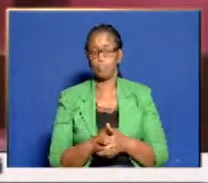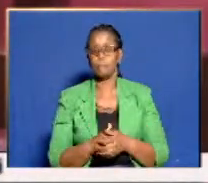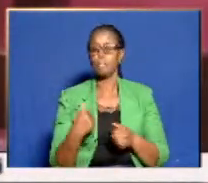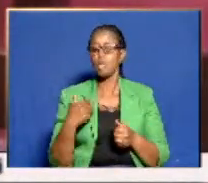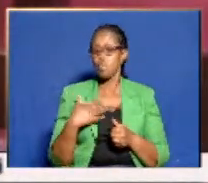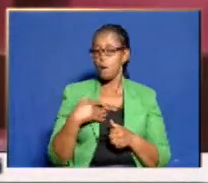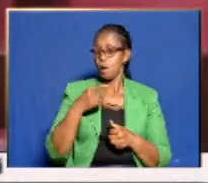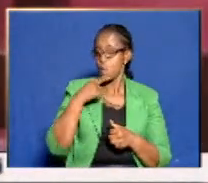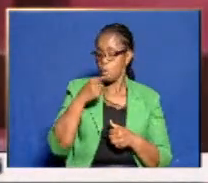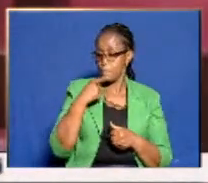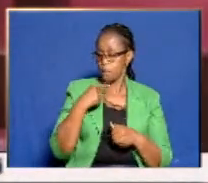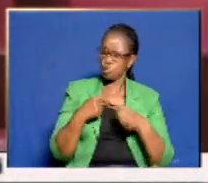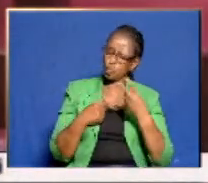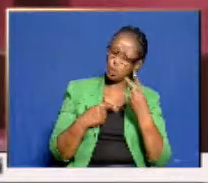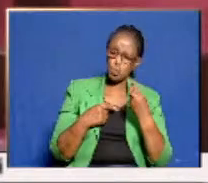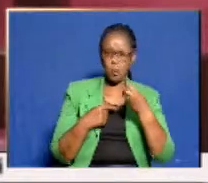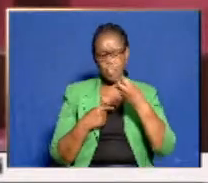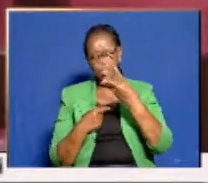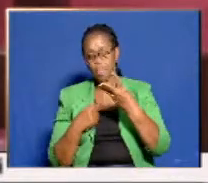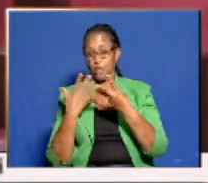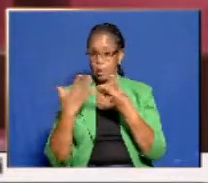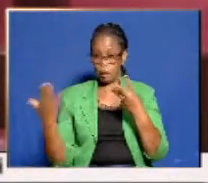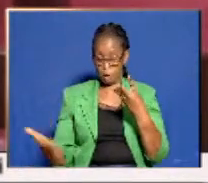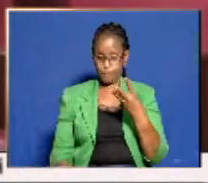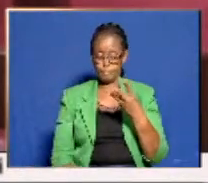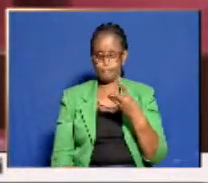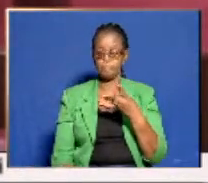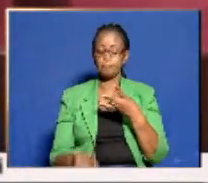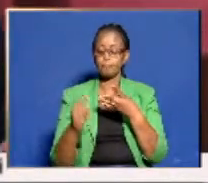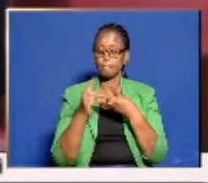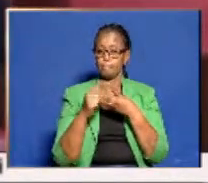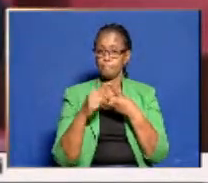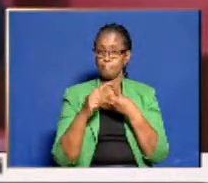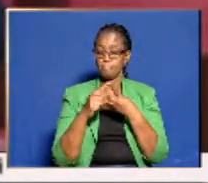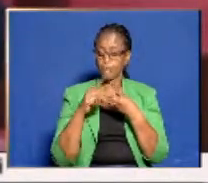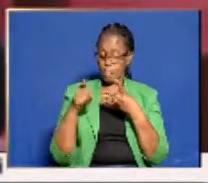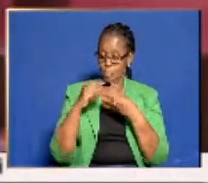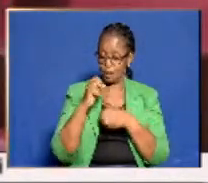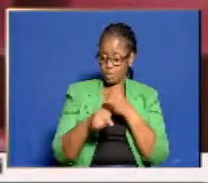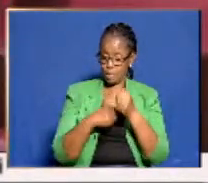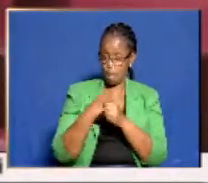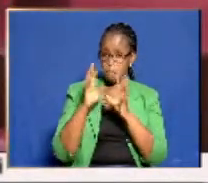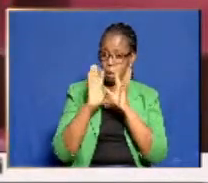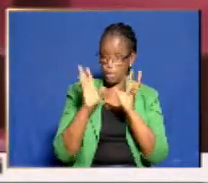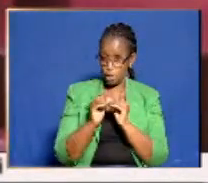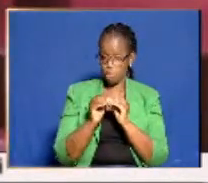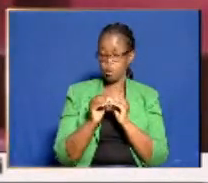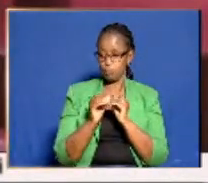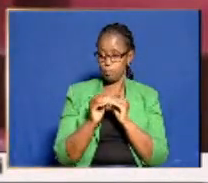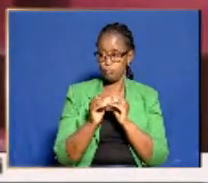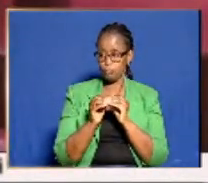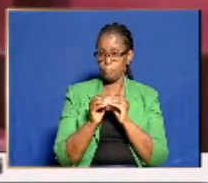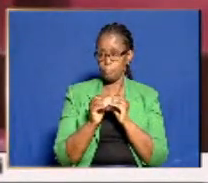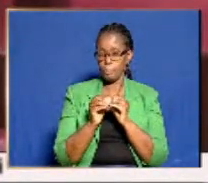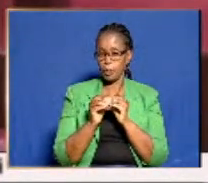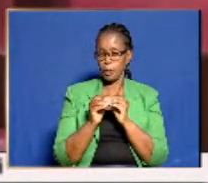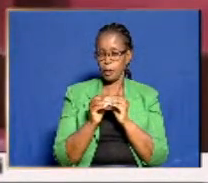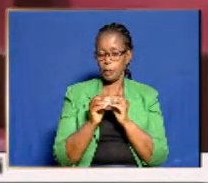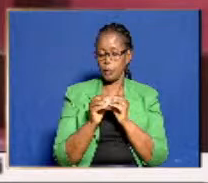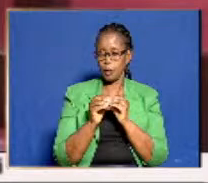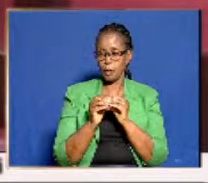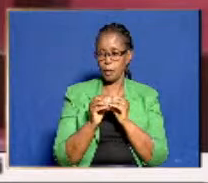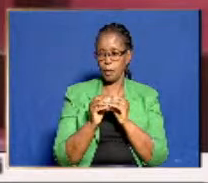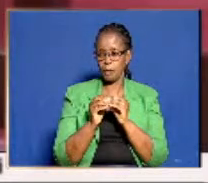things. One, Honorable Speaker, this year's budget is coming at a time where we are faced by